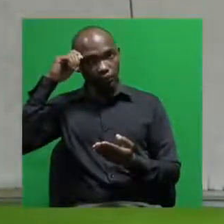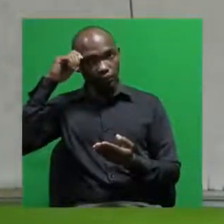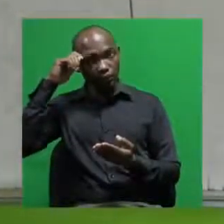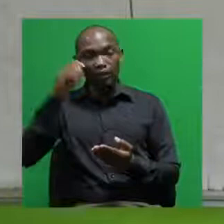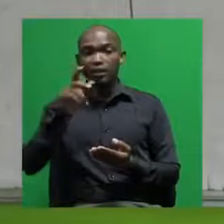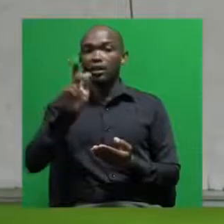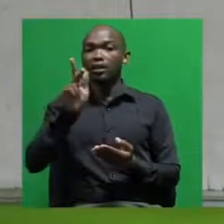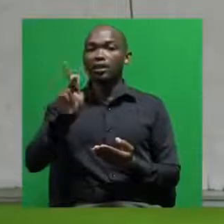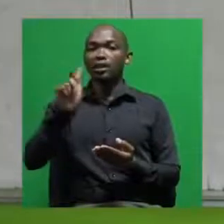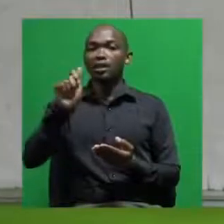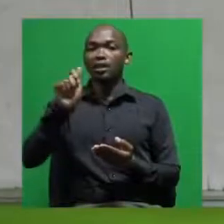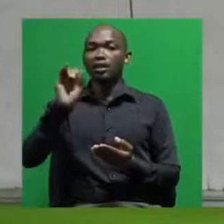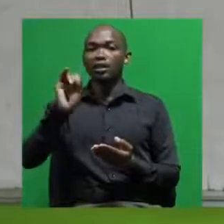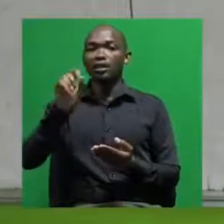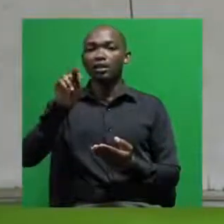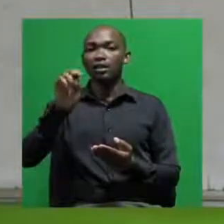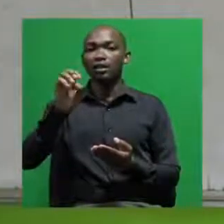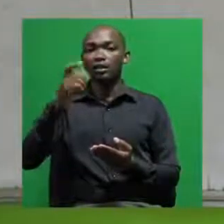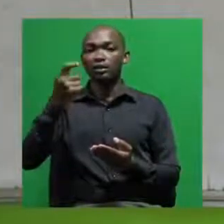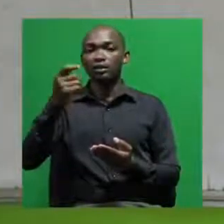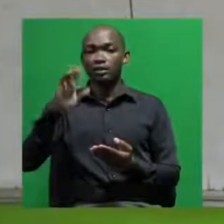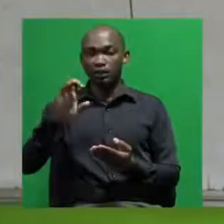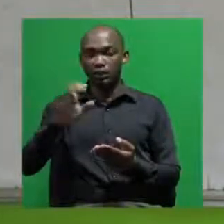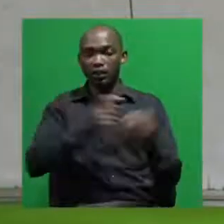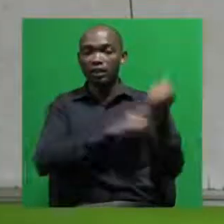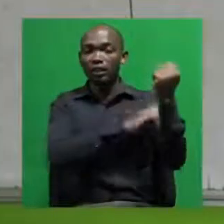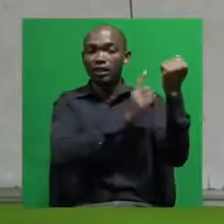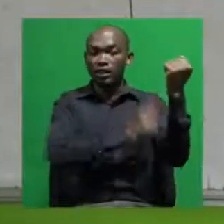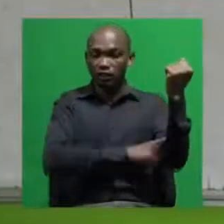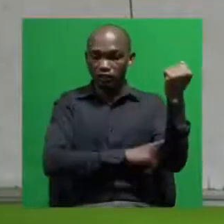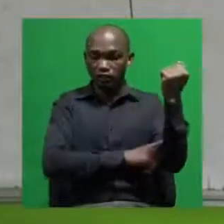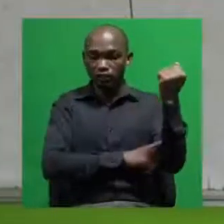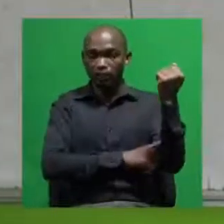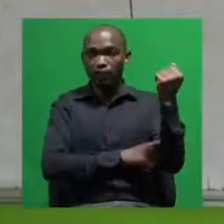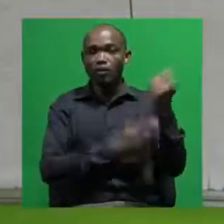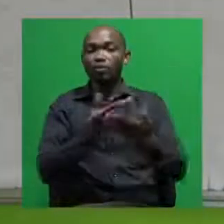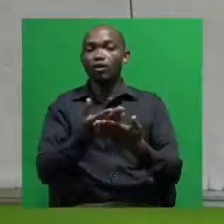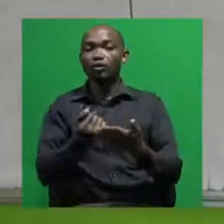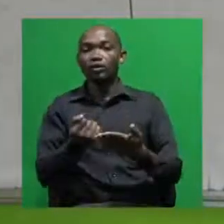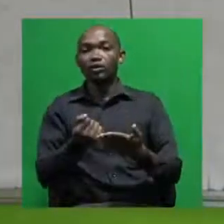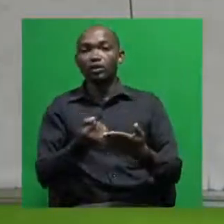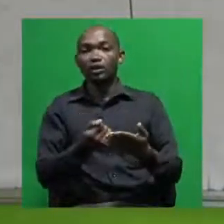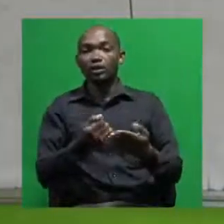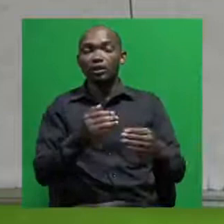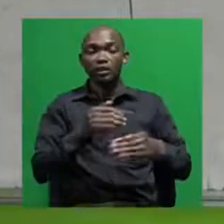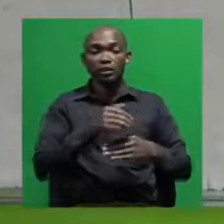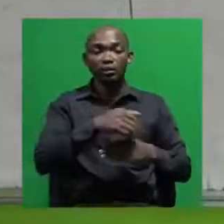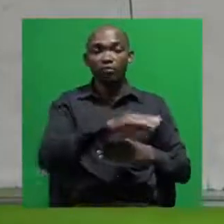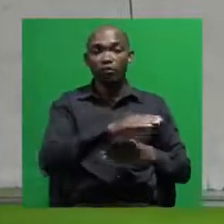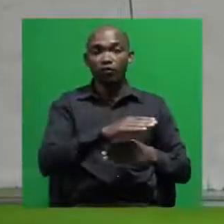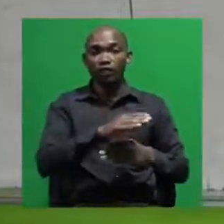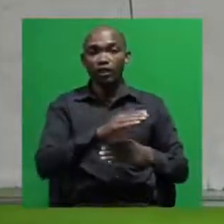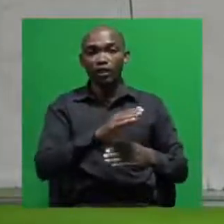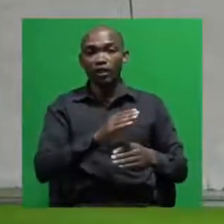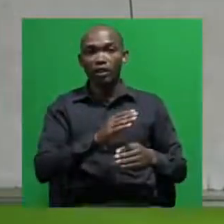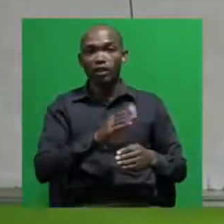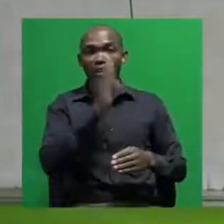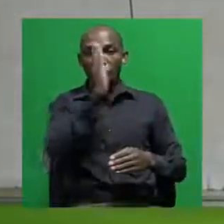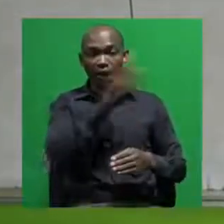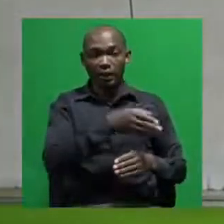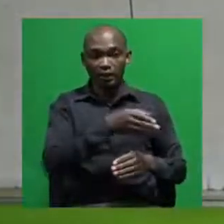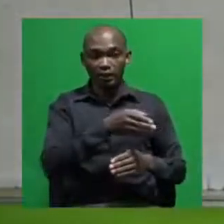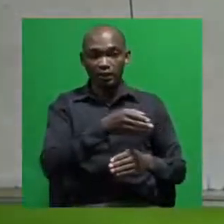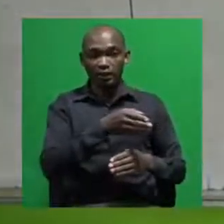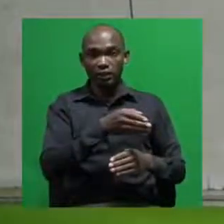is the kinetic energy. Also we can say that because it's moving directly proportional with